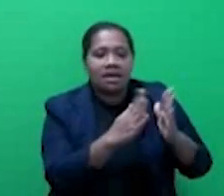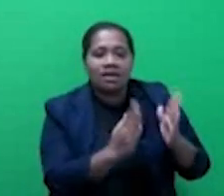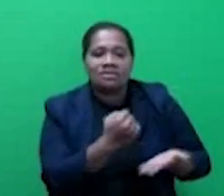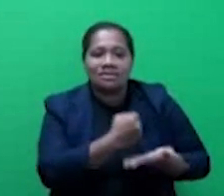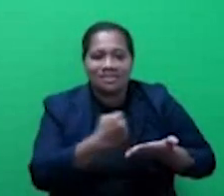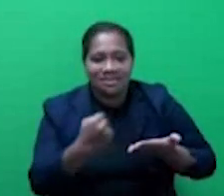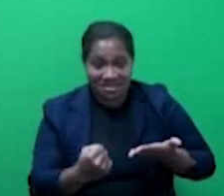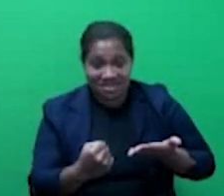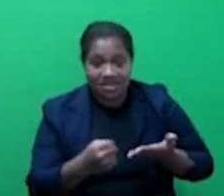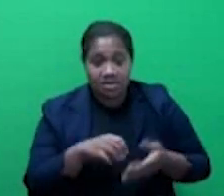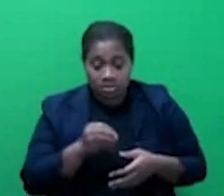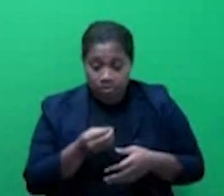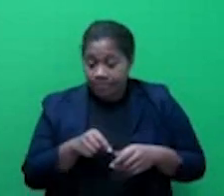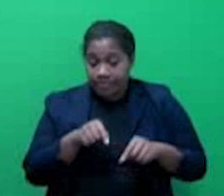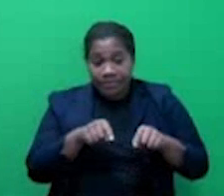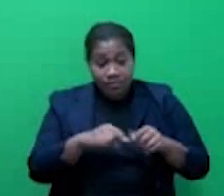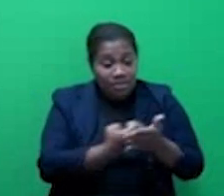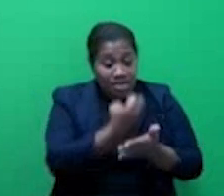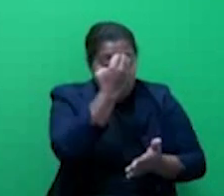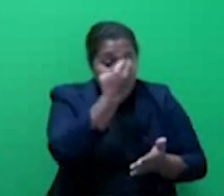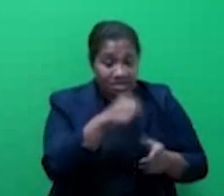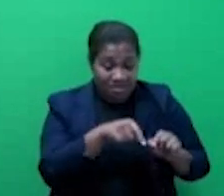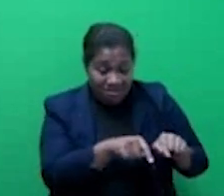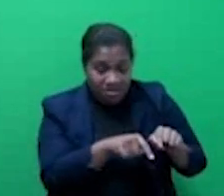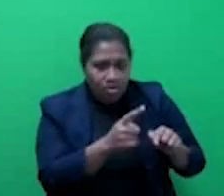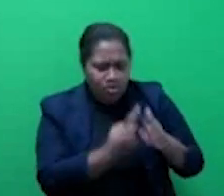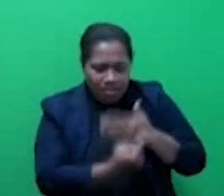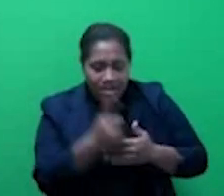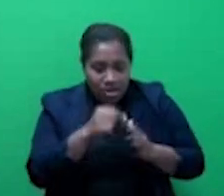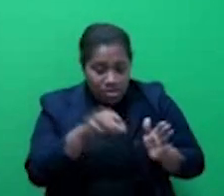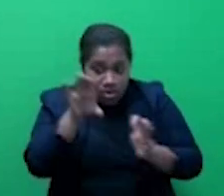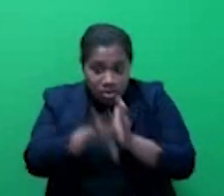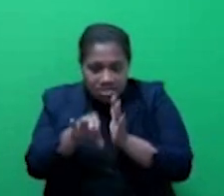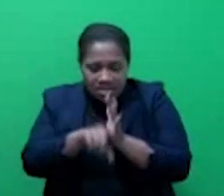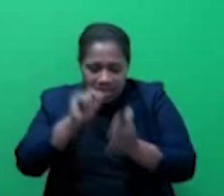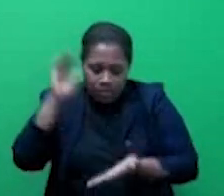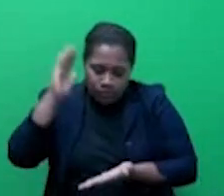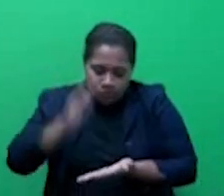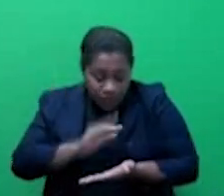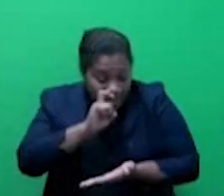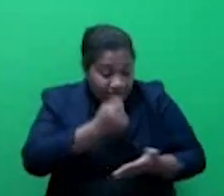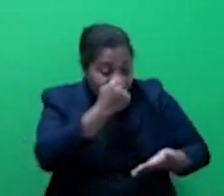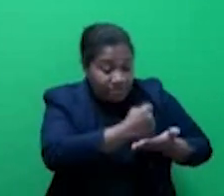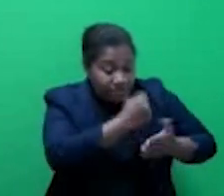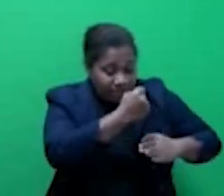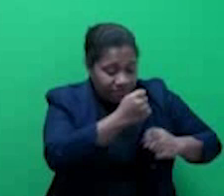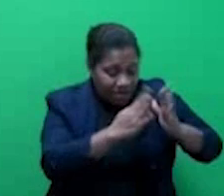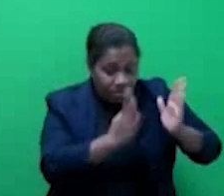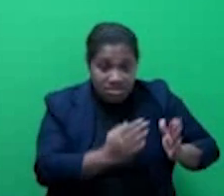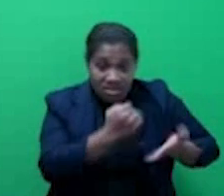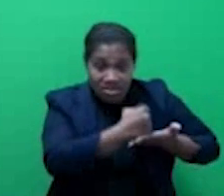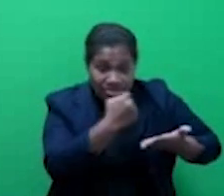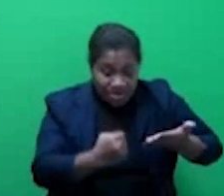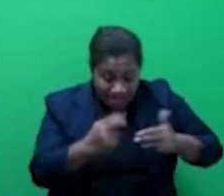Based on economies of scale, the cost of construction can come down if Housing Authority builds rental flats that